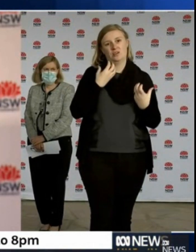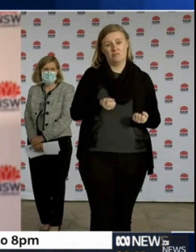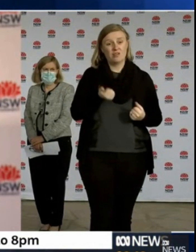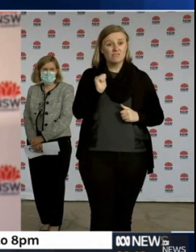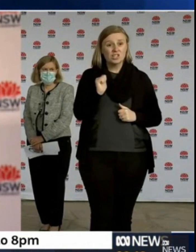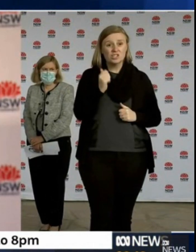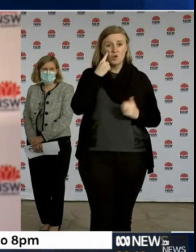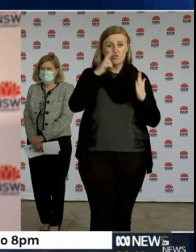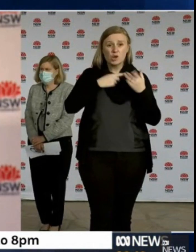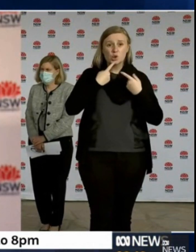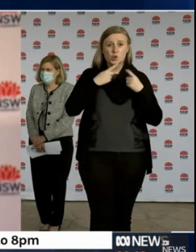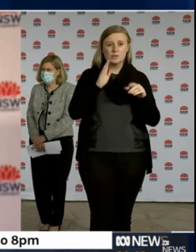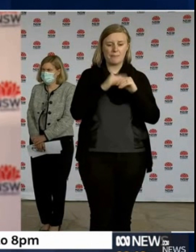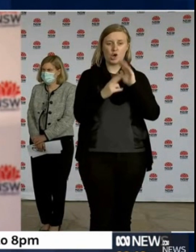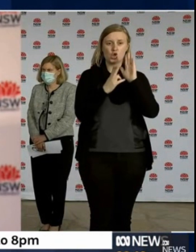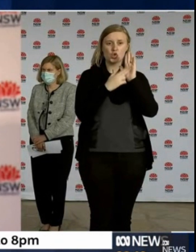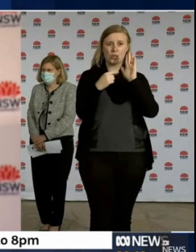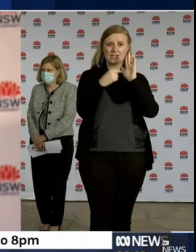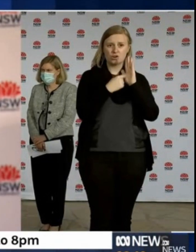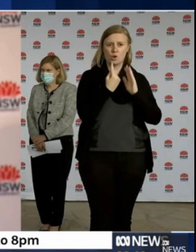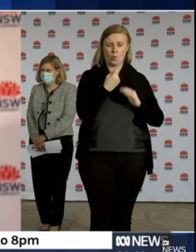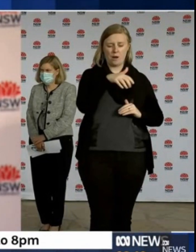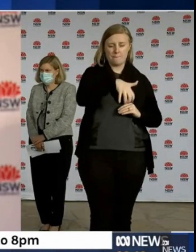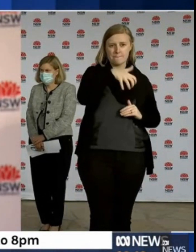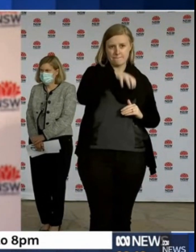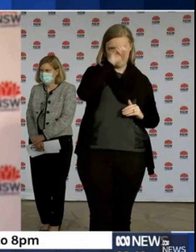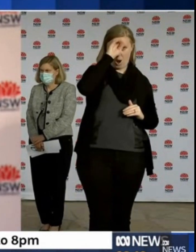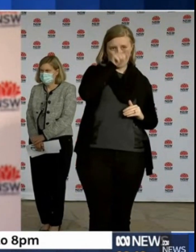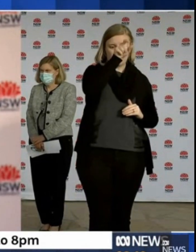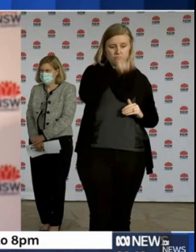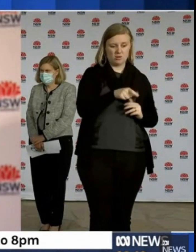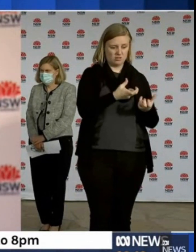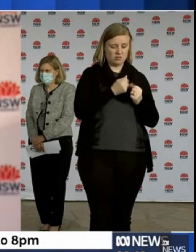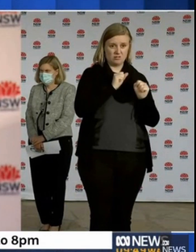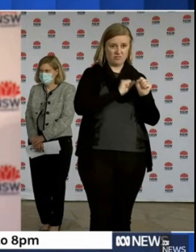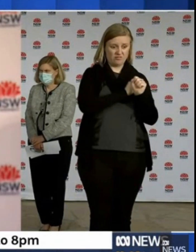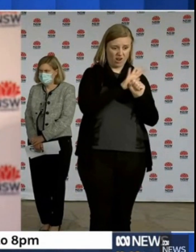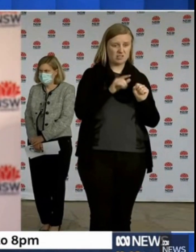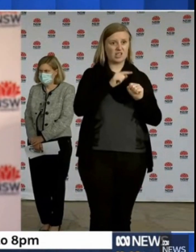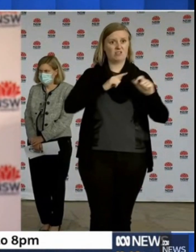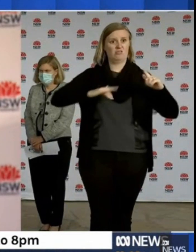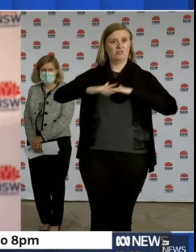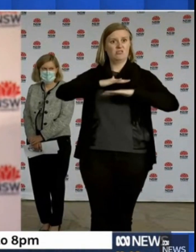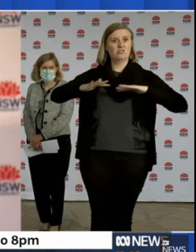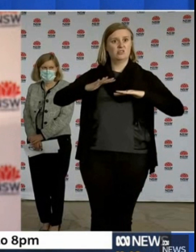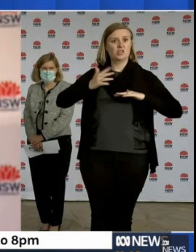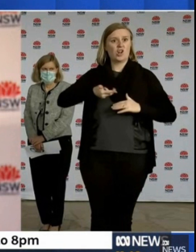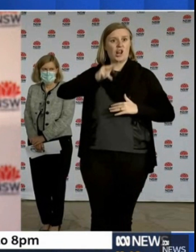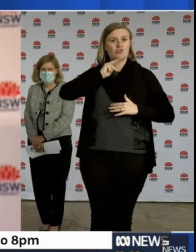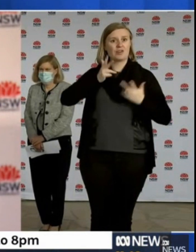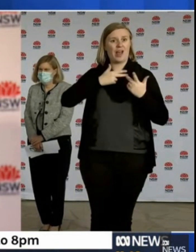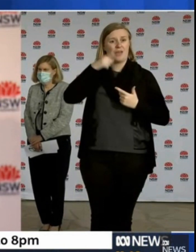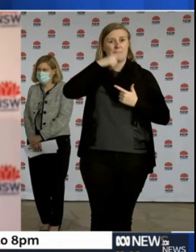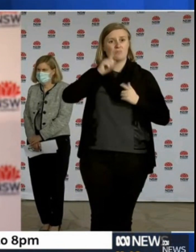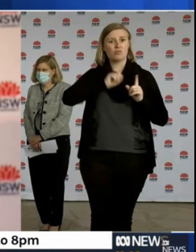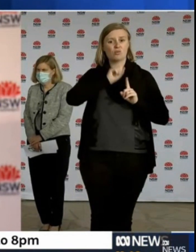the case of a miner in the Northern Territory having the virus, that miner was exposed to, I understand, 900 other people who are